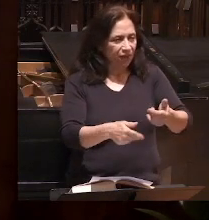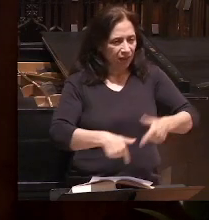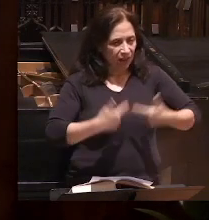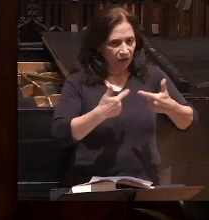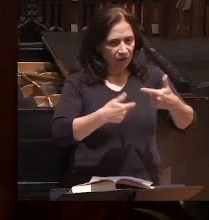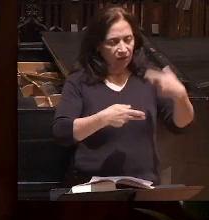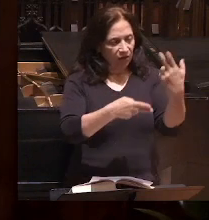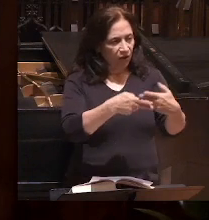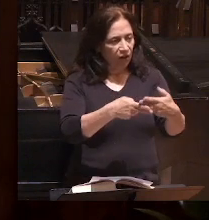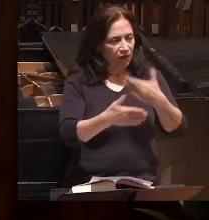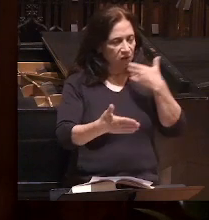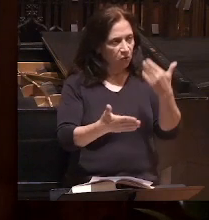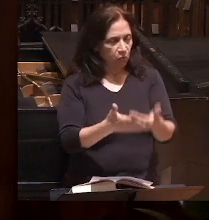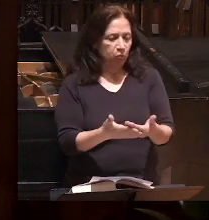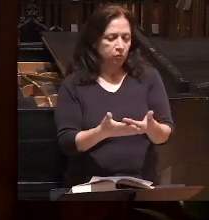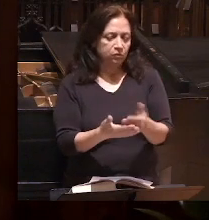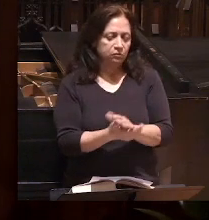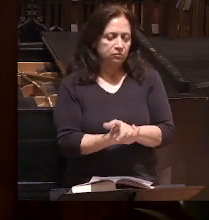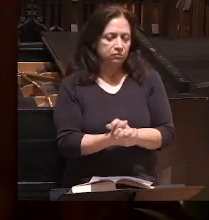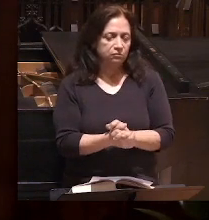calling it good.